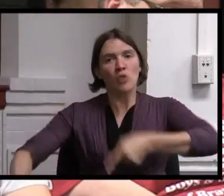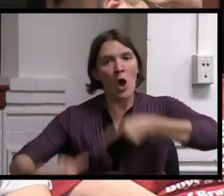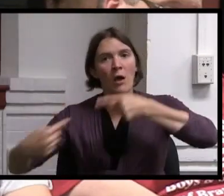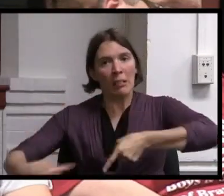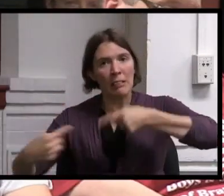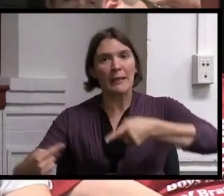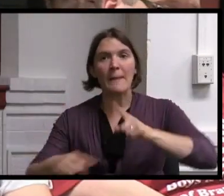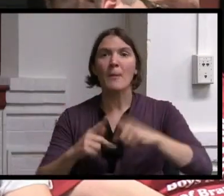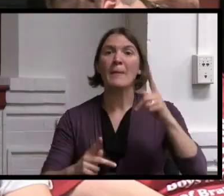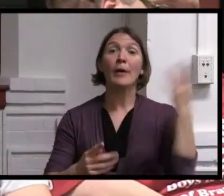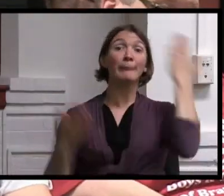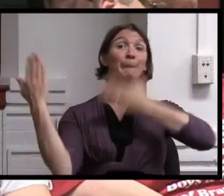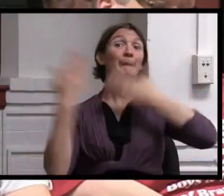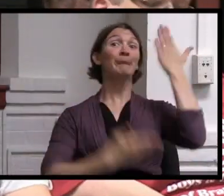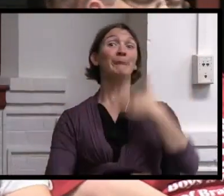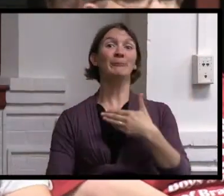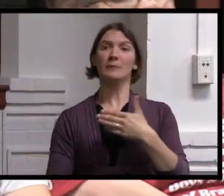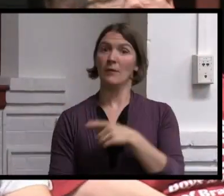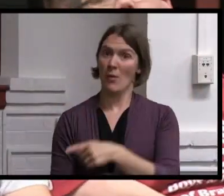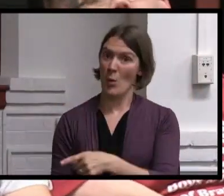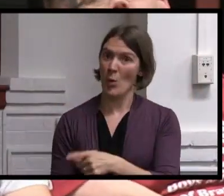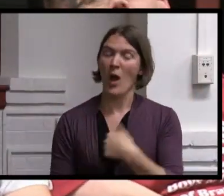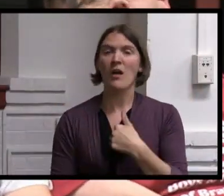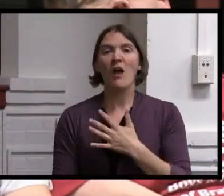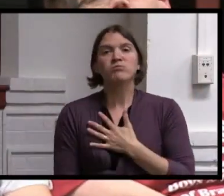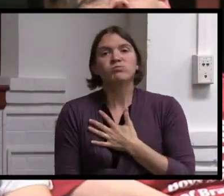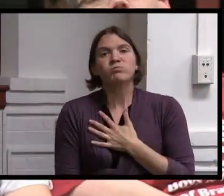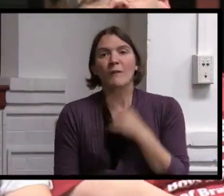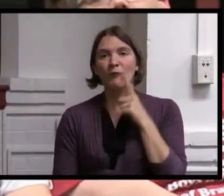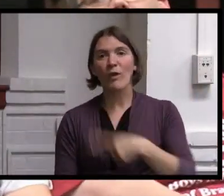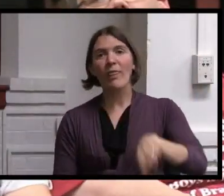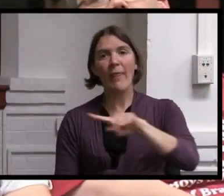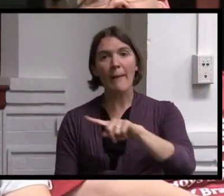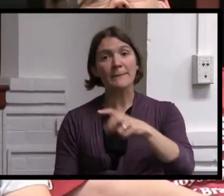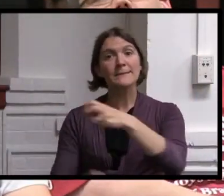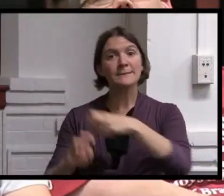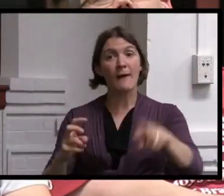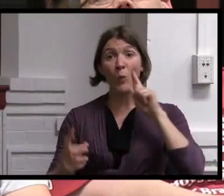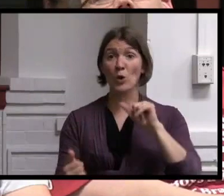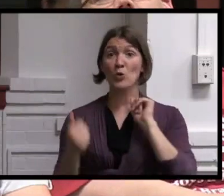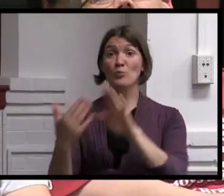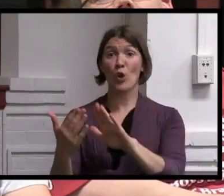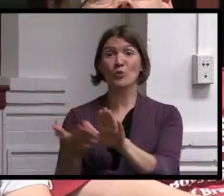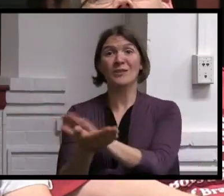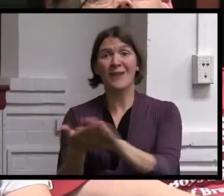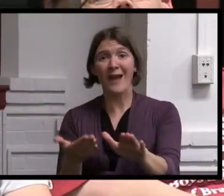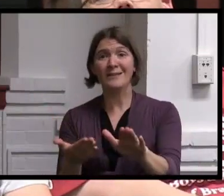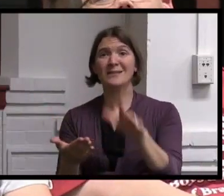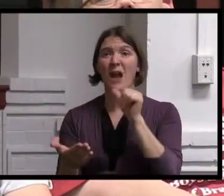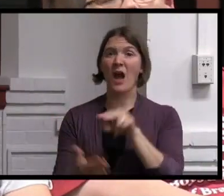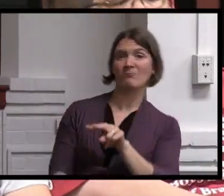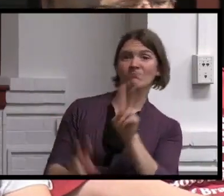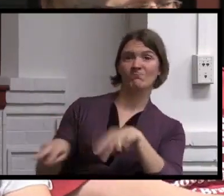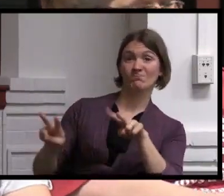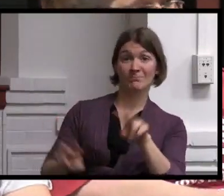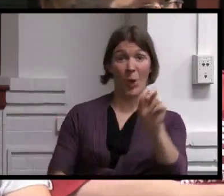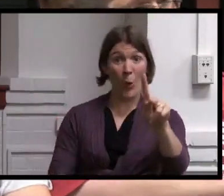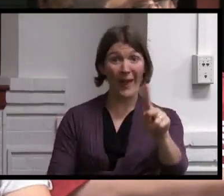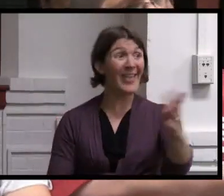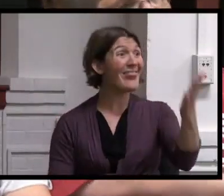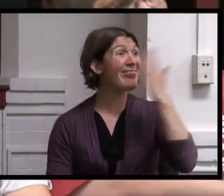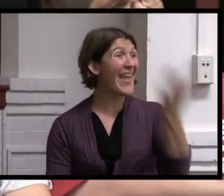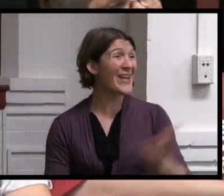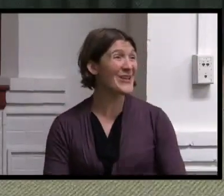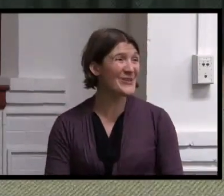out there for people, so that we could have a little more compassion and empathy with the way that we approach people in the streets. Thank you. Thank you